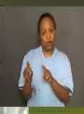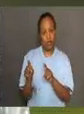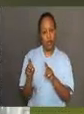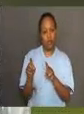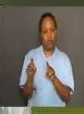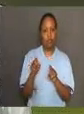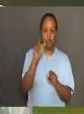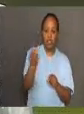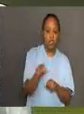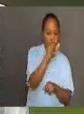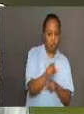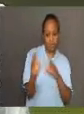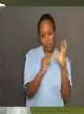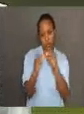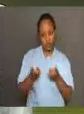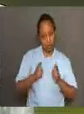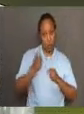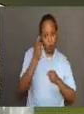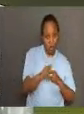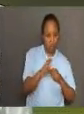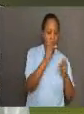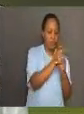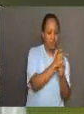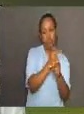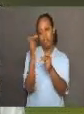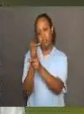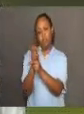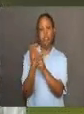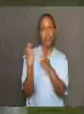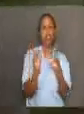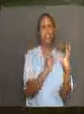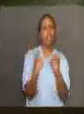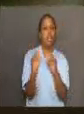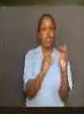between individuals or organizations.